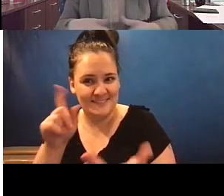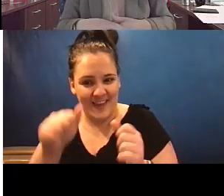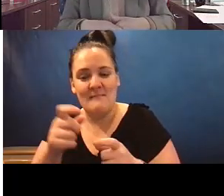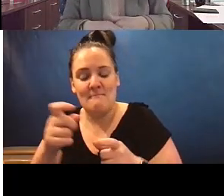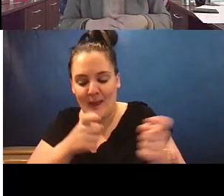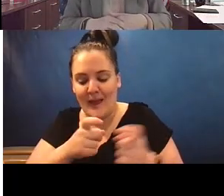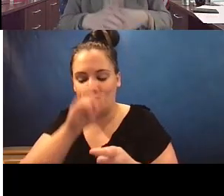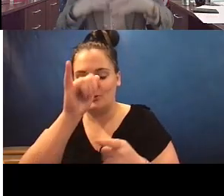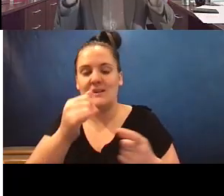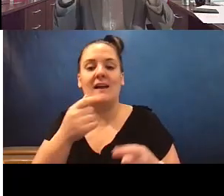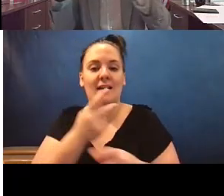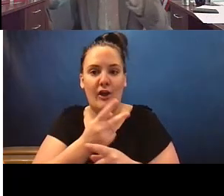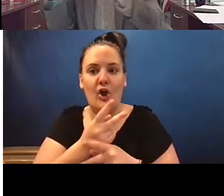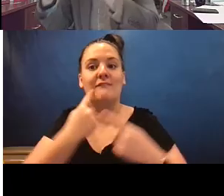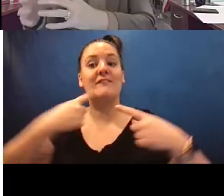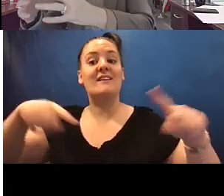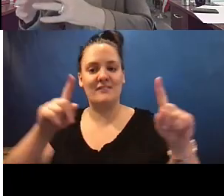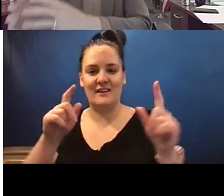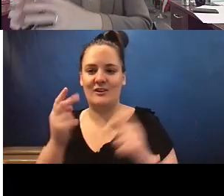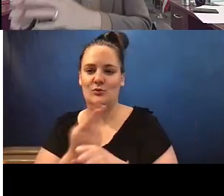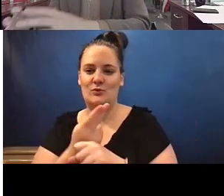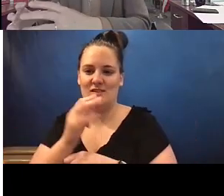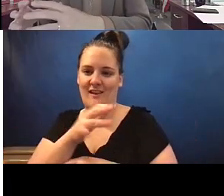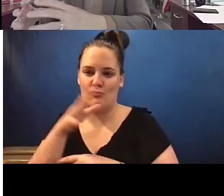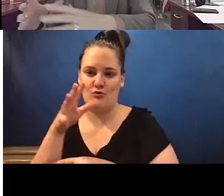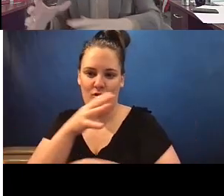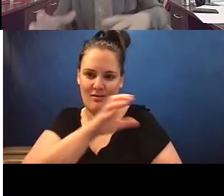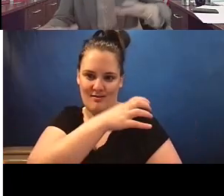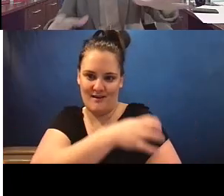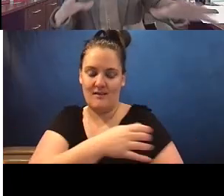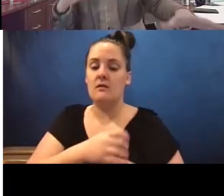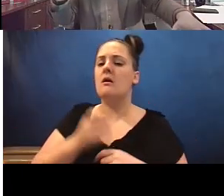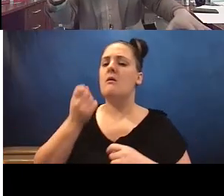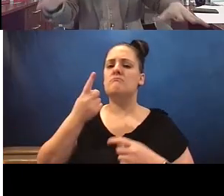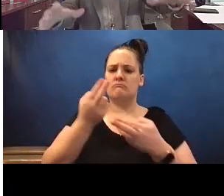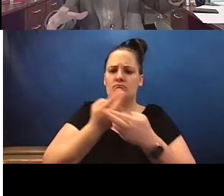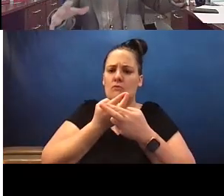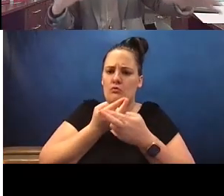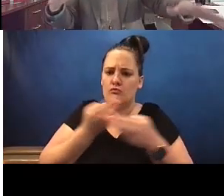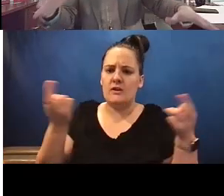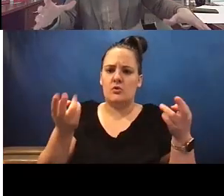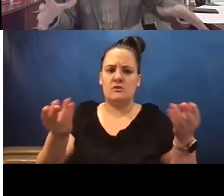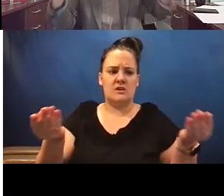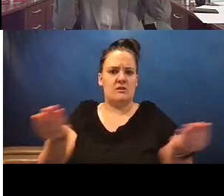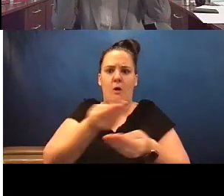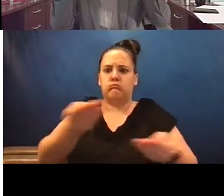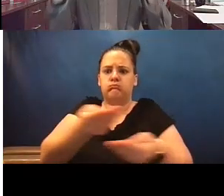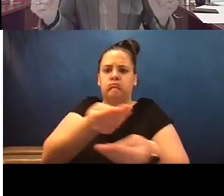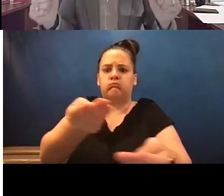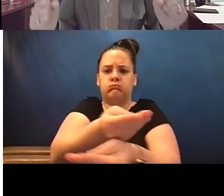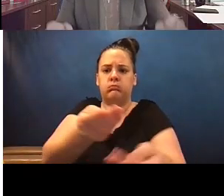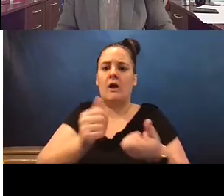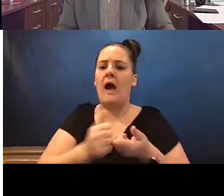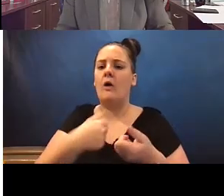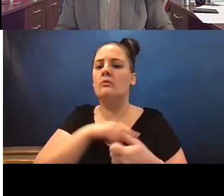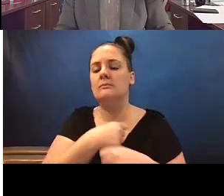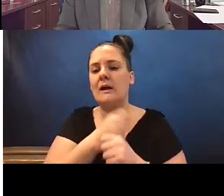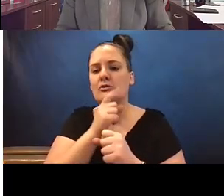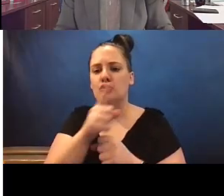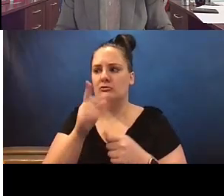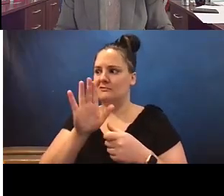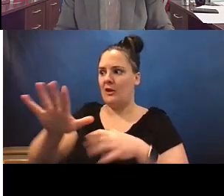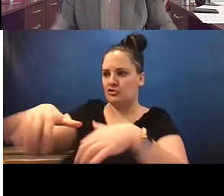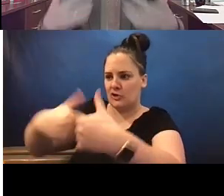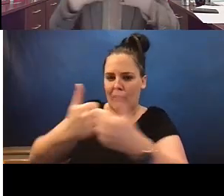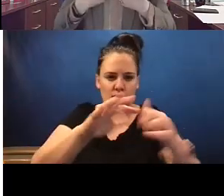rural clinics? How do we help them have shared resources so they can manage better the utilization management challenges that we have